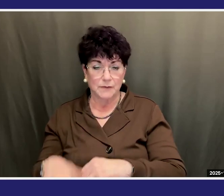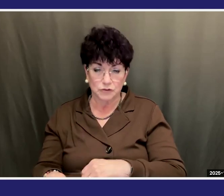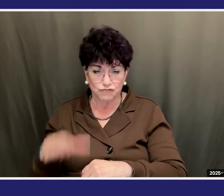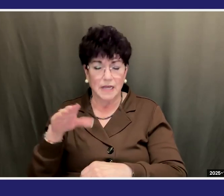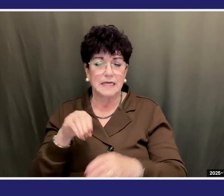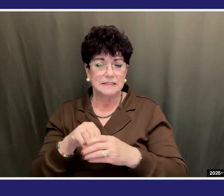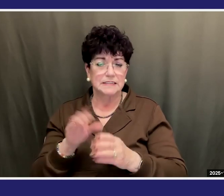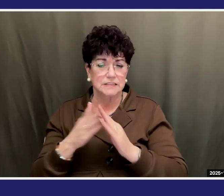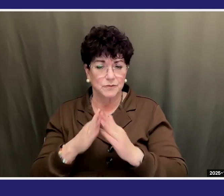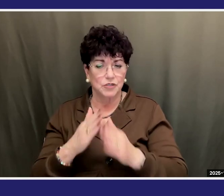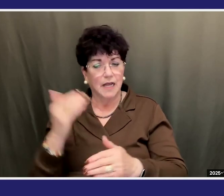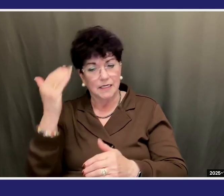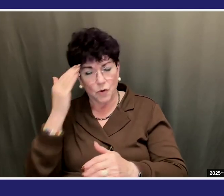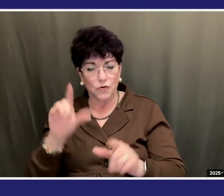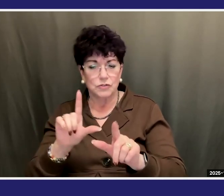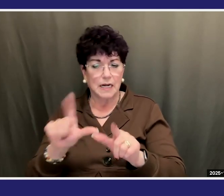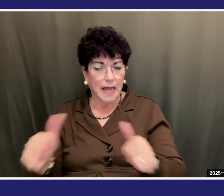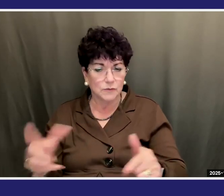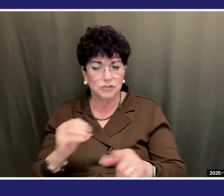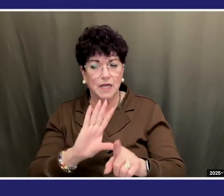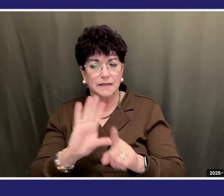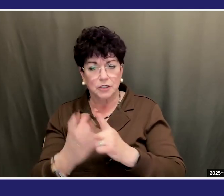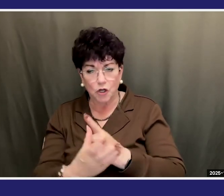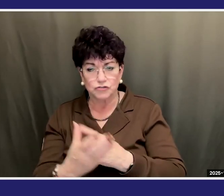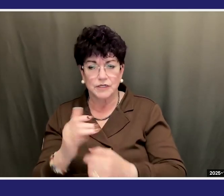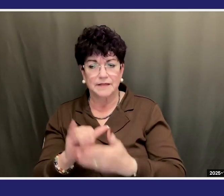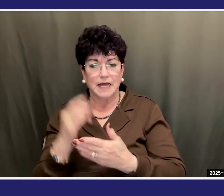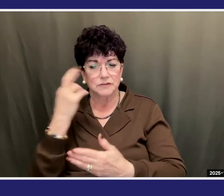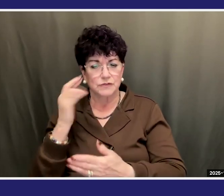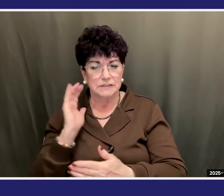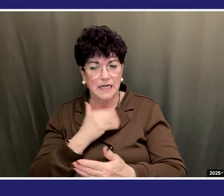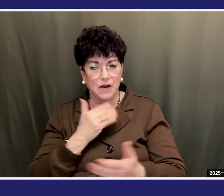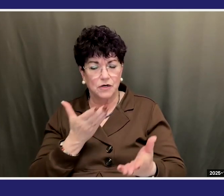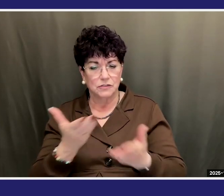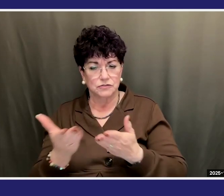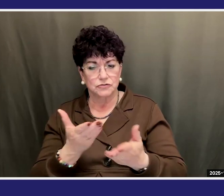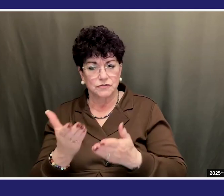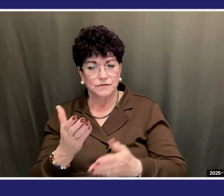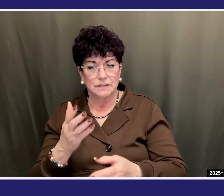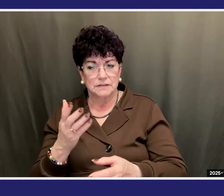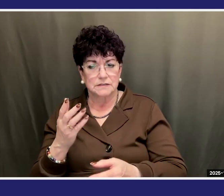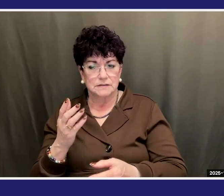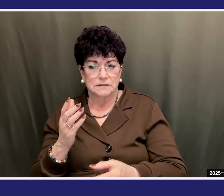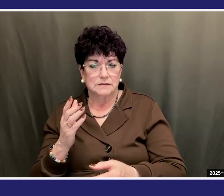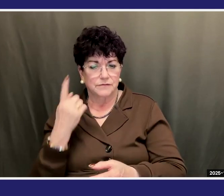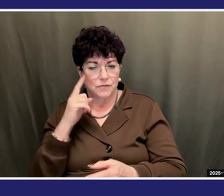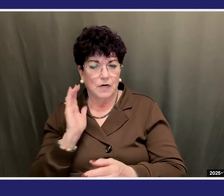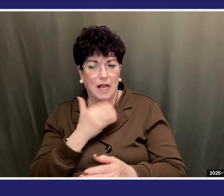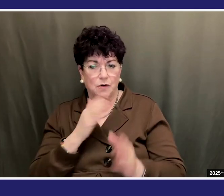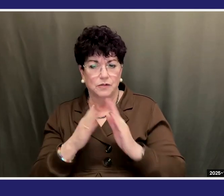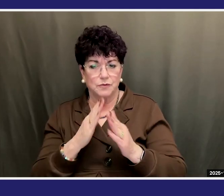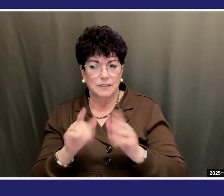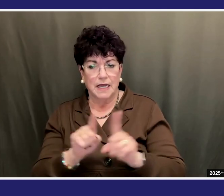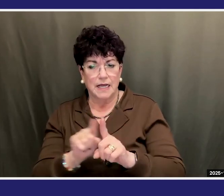service y es por in our eso nuestro communities. servicio a nuestras I comunidades. also También appreciate those agradezco programs that are estos also programas que functioning the way están that